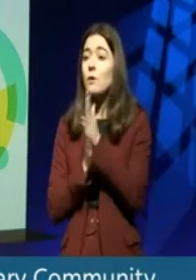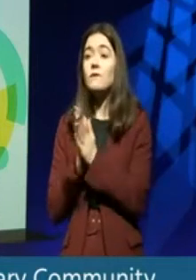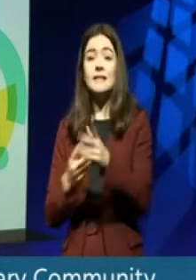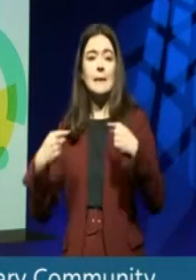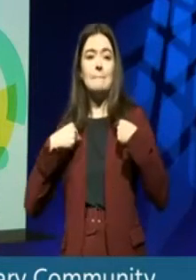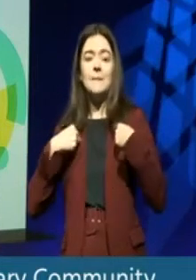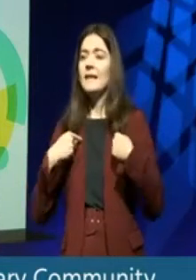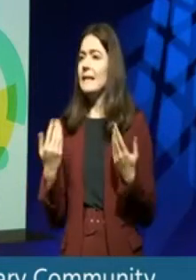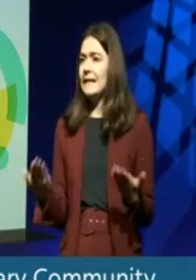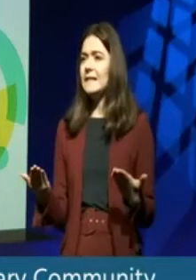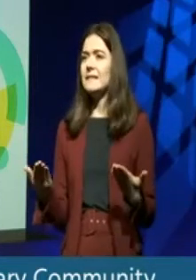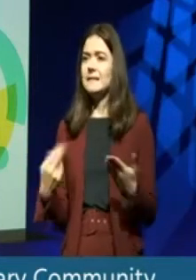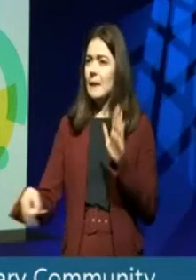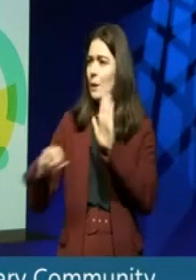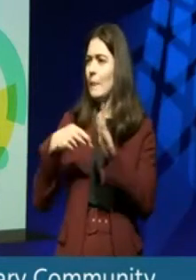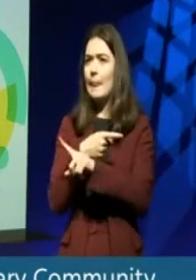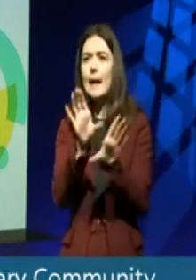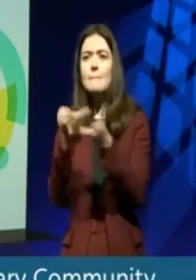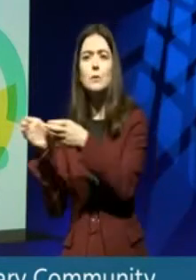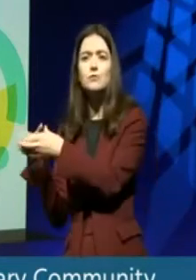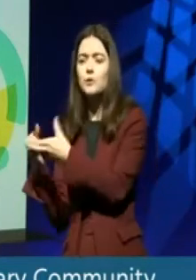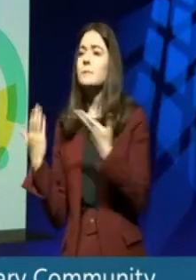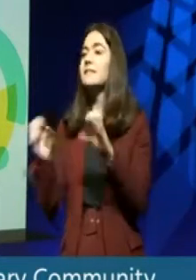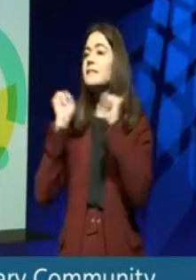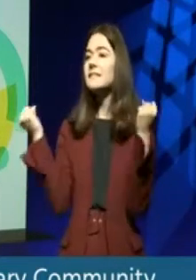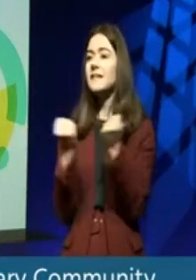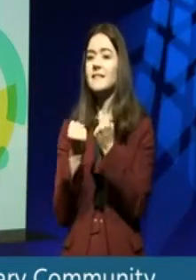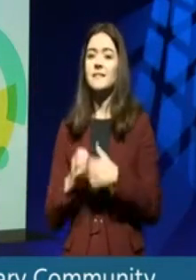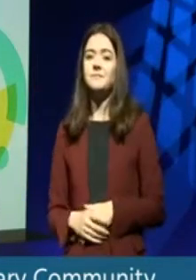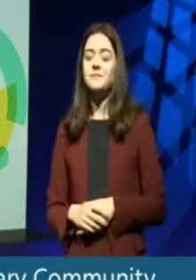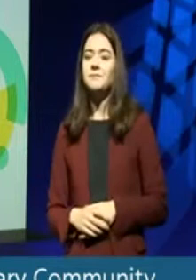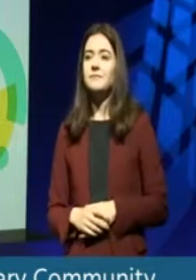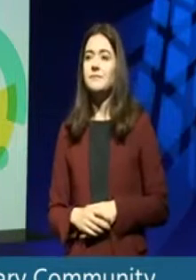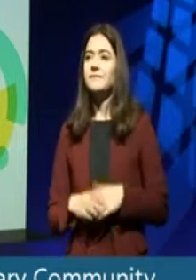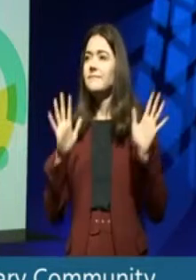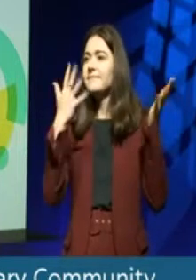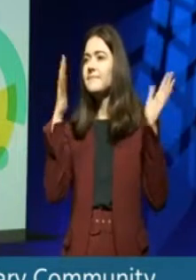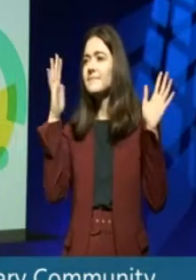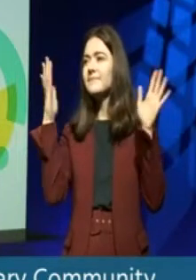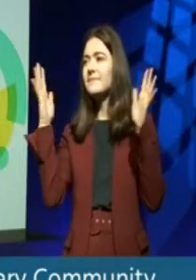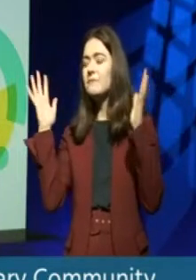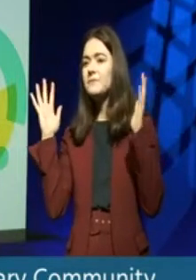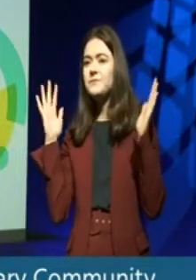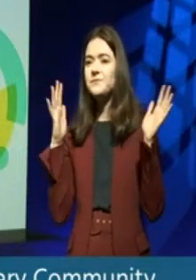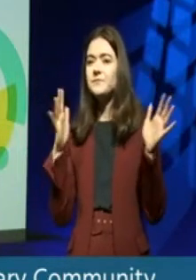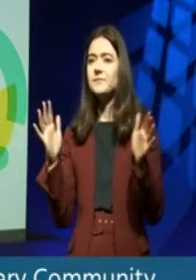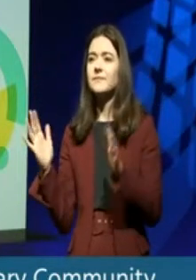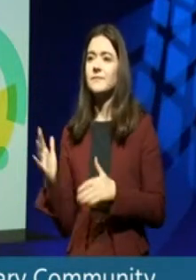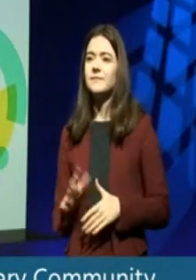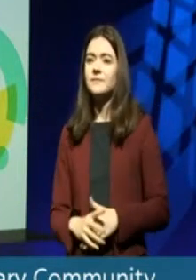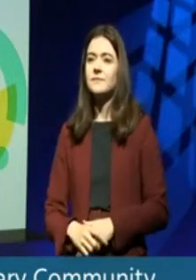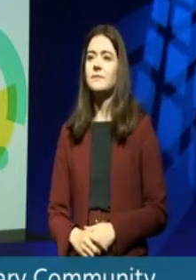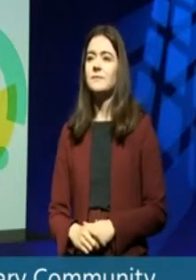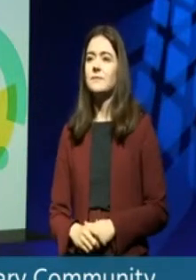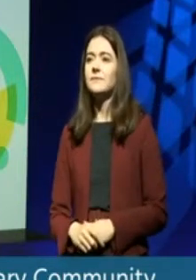what drives me is them, they, and yous, the others in society. So thanks, Eileen.